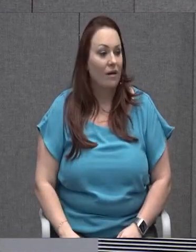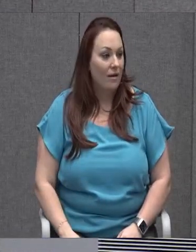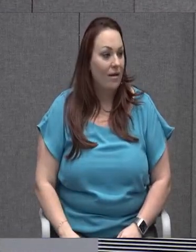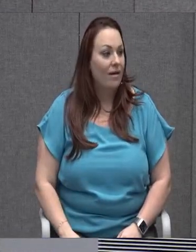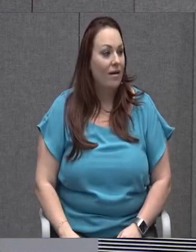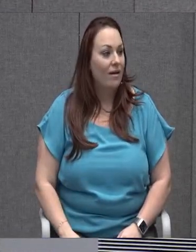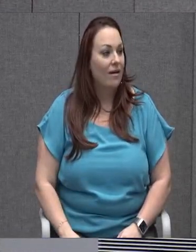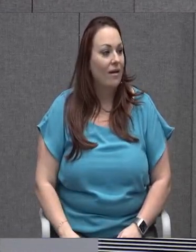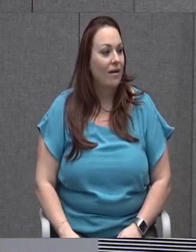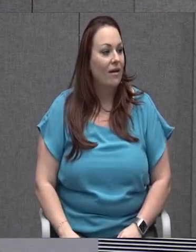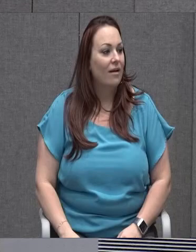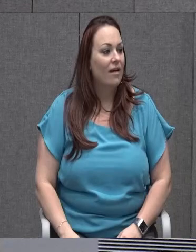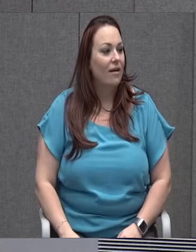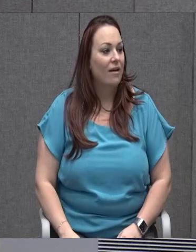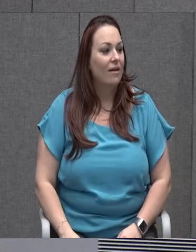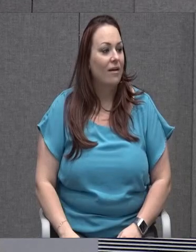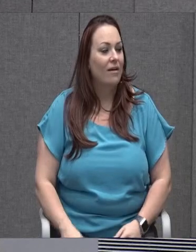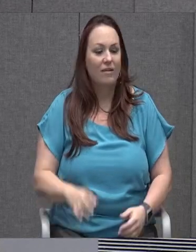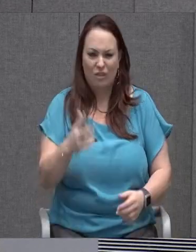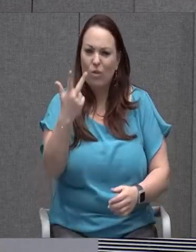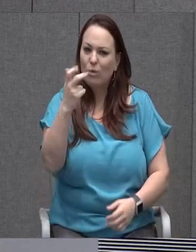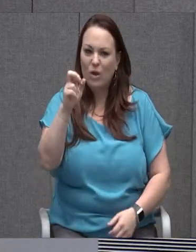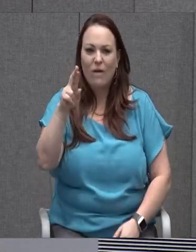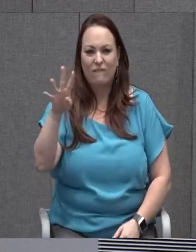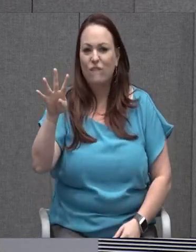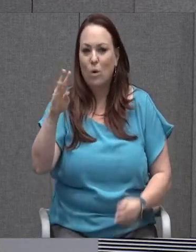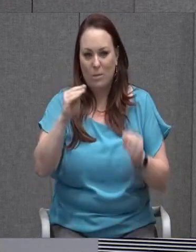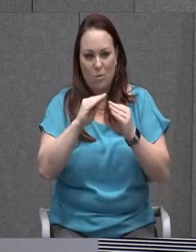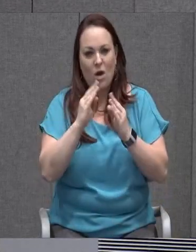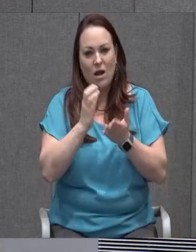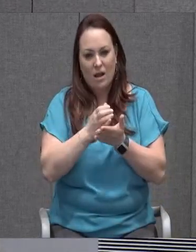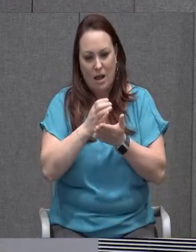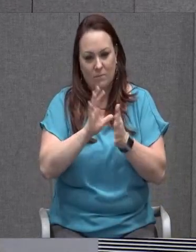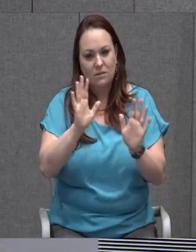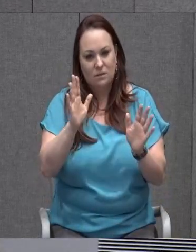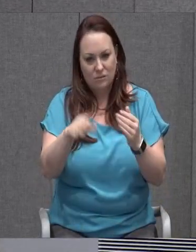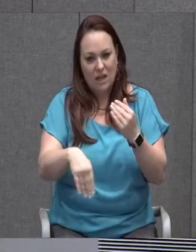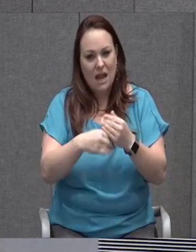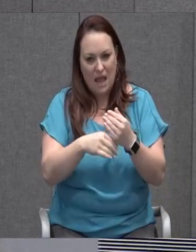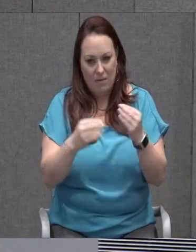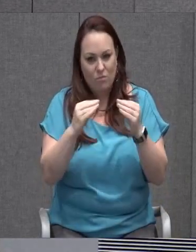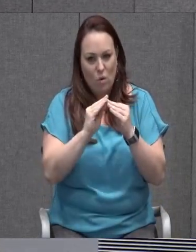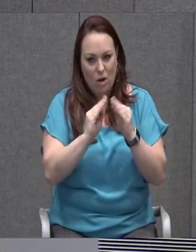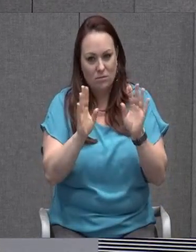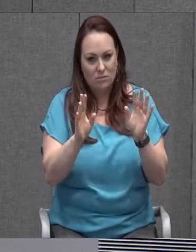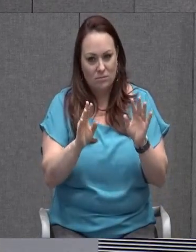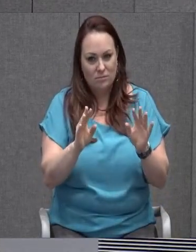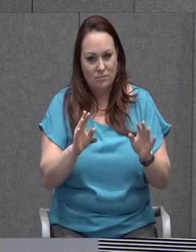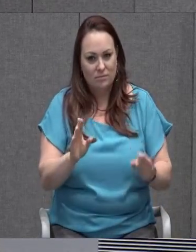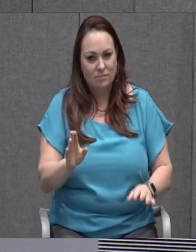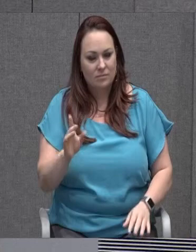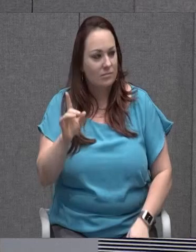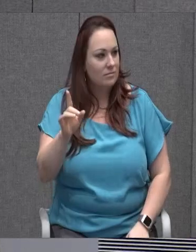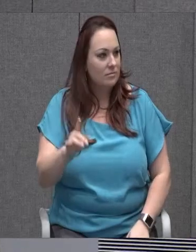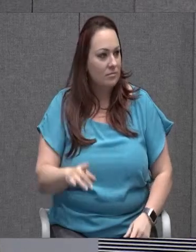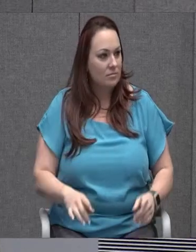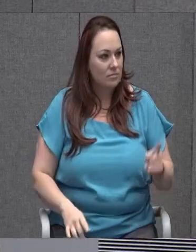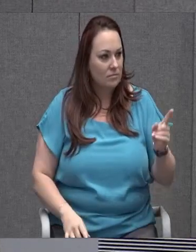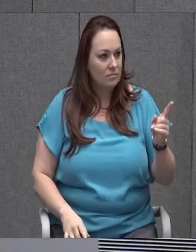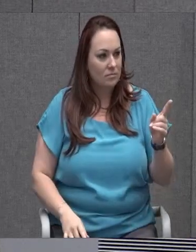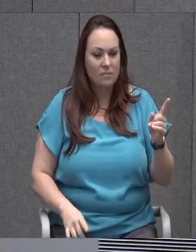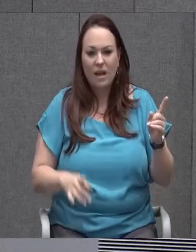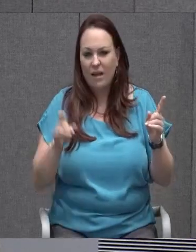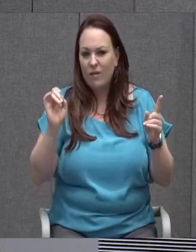Oh, look at that. You have like 3 or 4 more there. Let's try you it. can Let's have 3 try or it. 4 more. Now, I have a question,